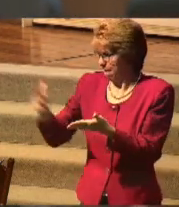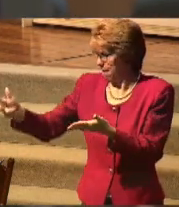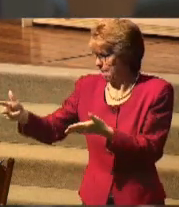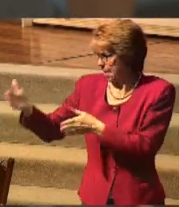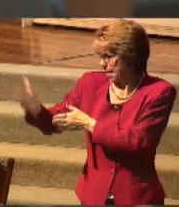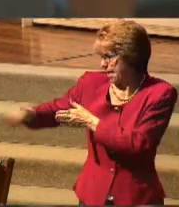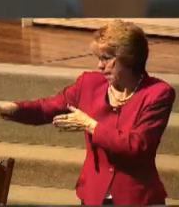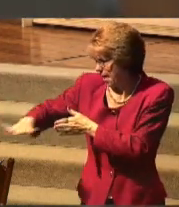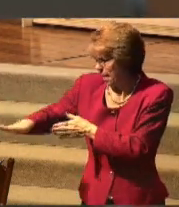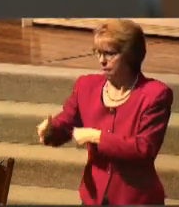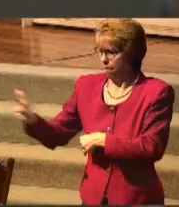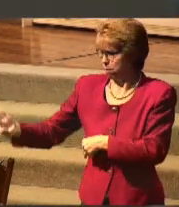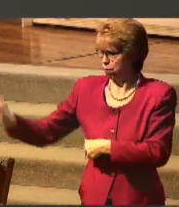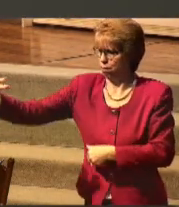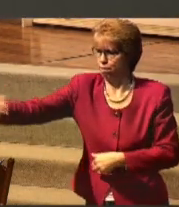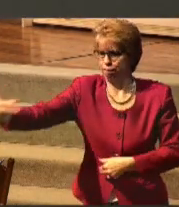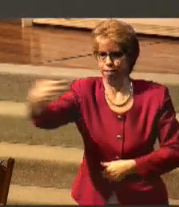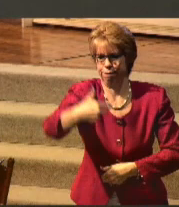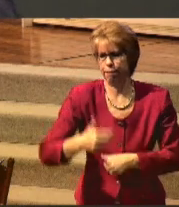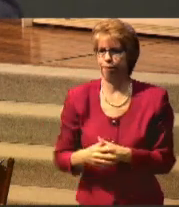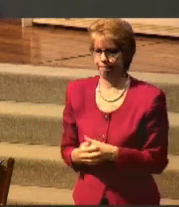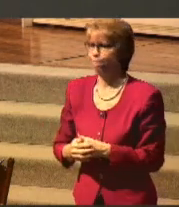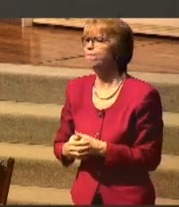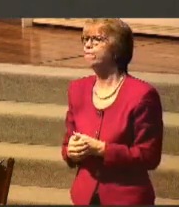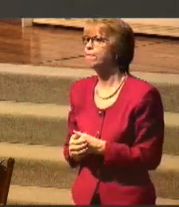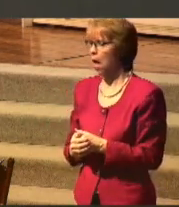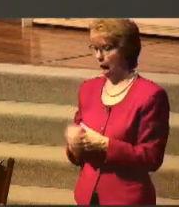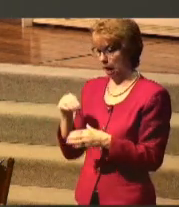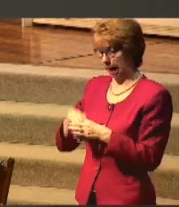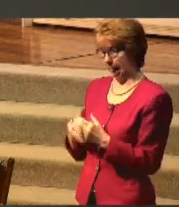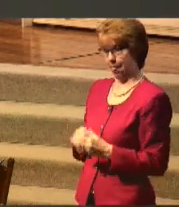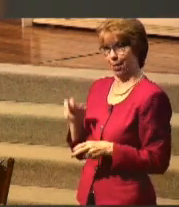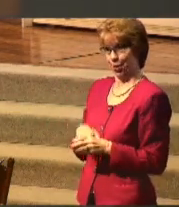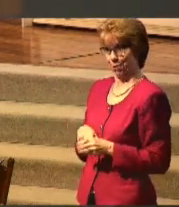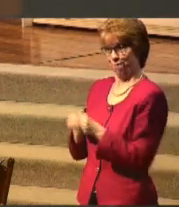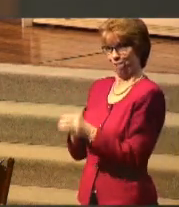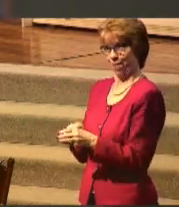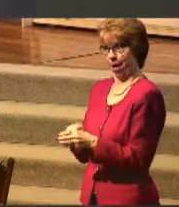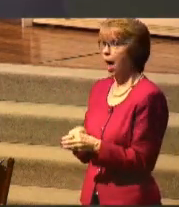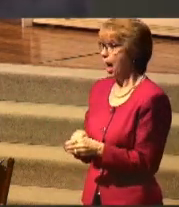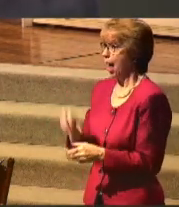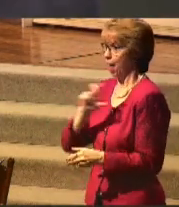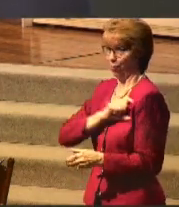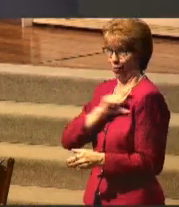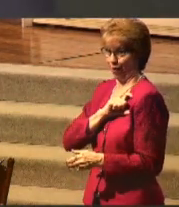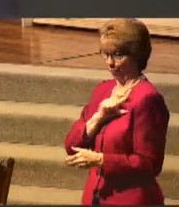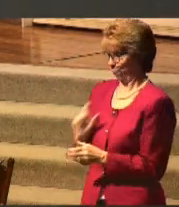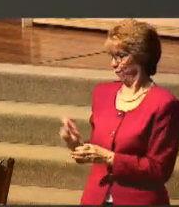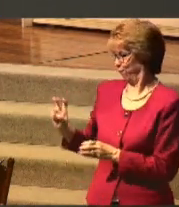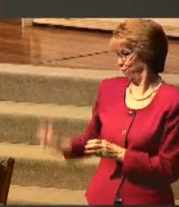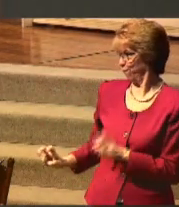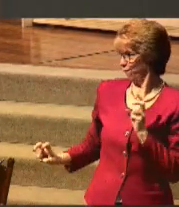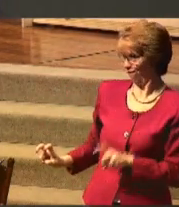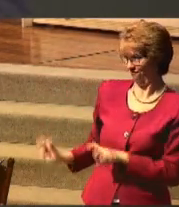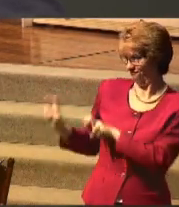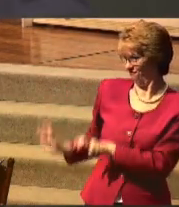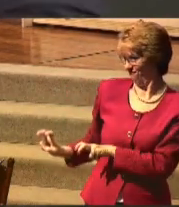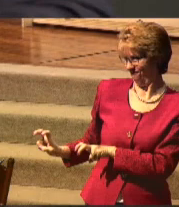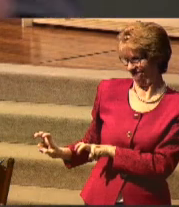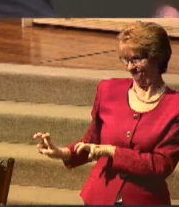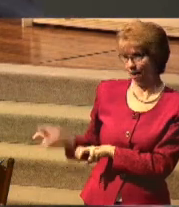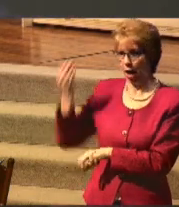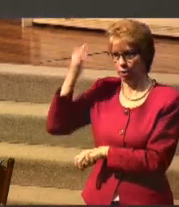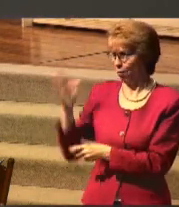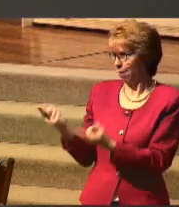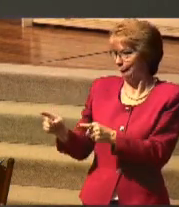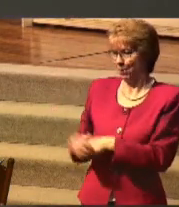sides. And I got in the car, and the officer got in the passenger seat and didn't know what was going to happen or anything